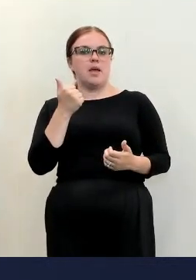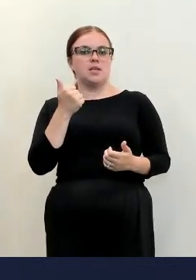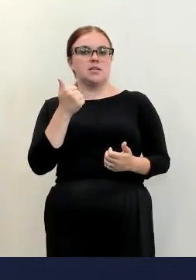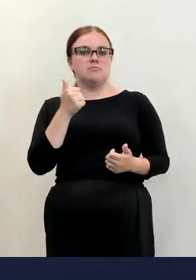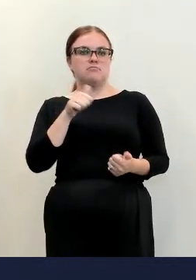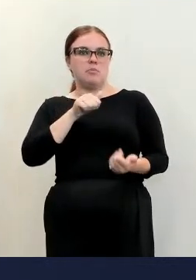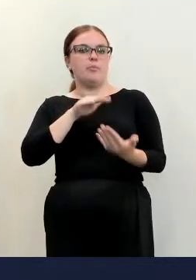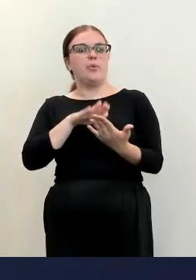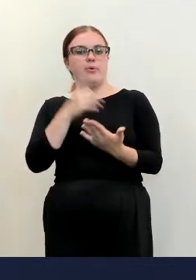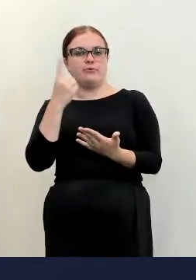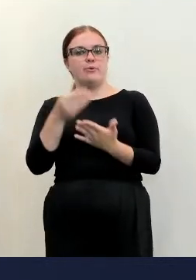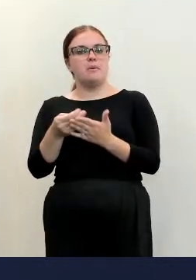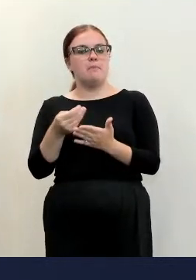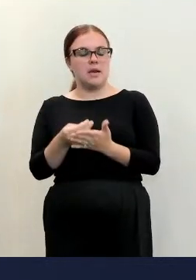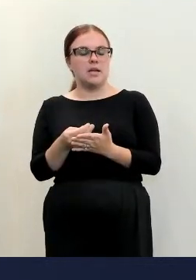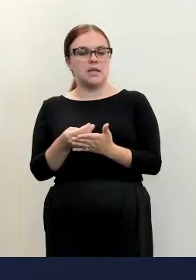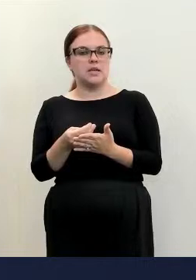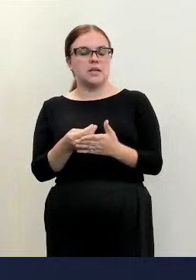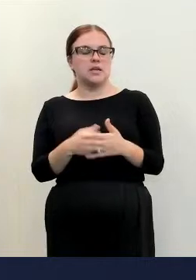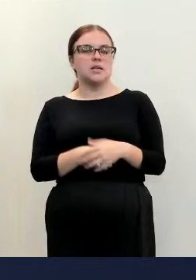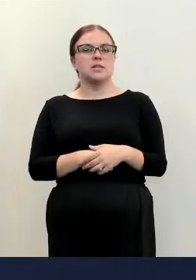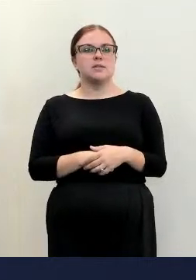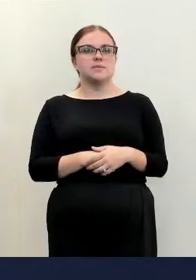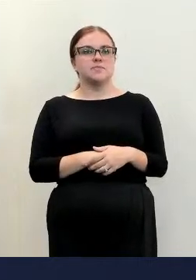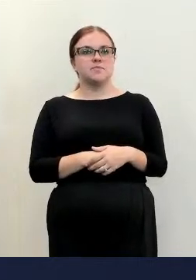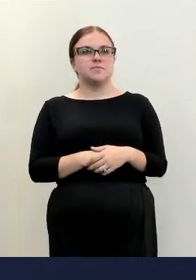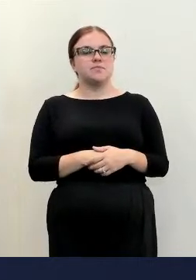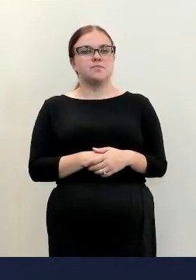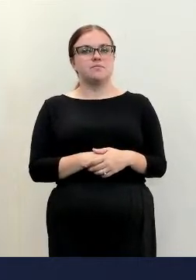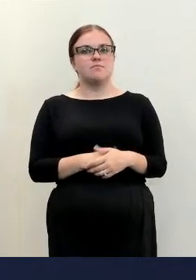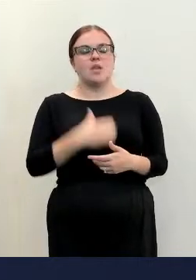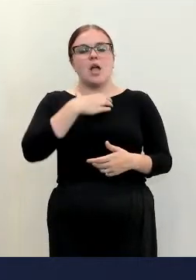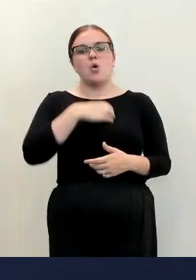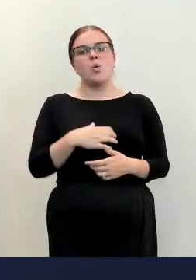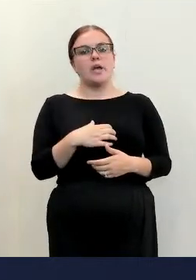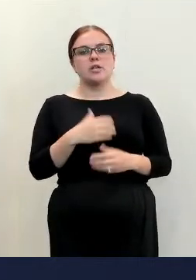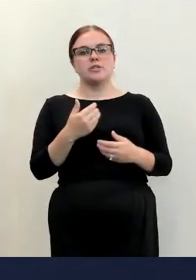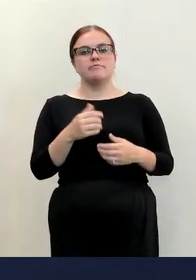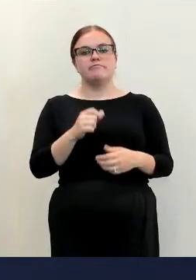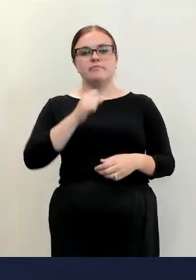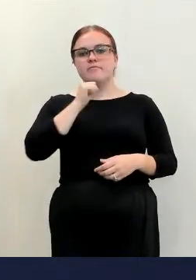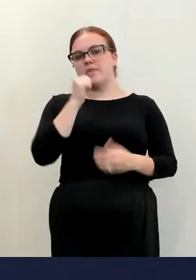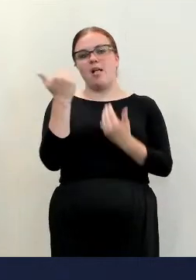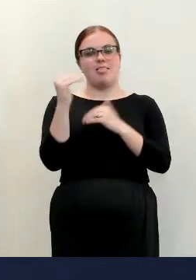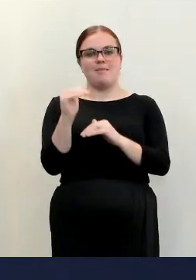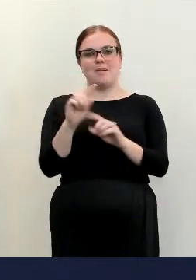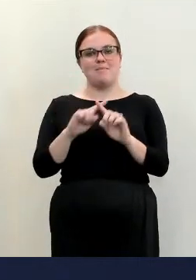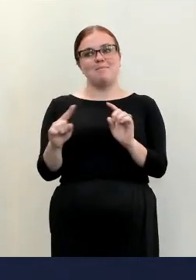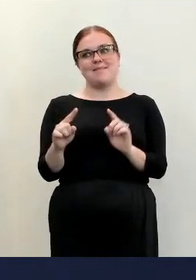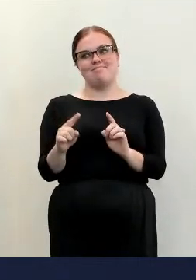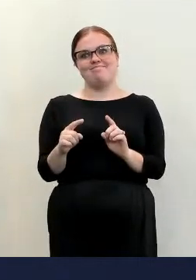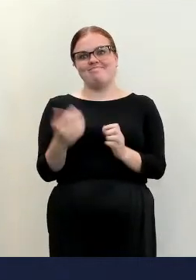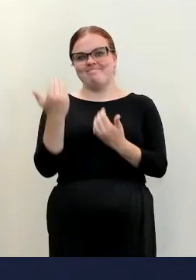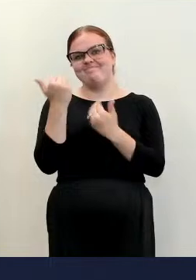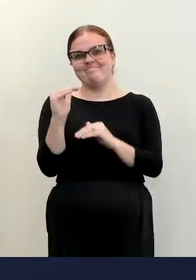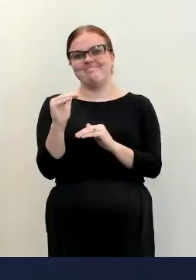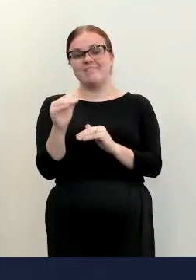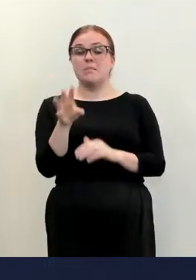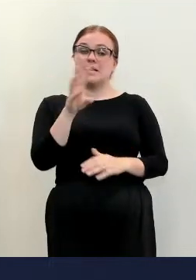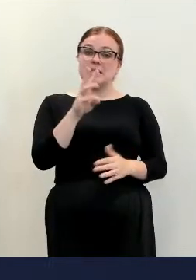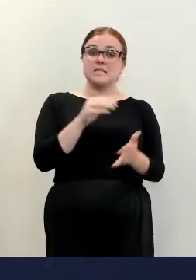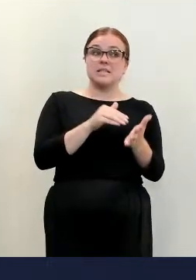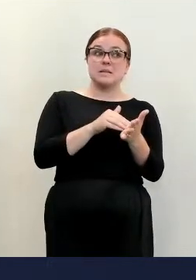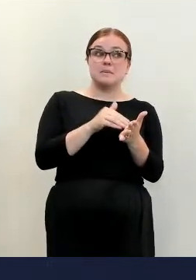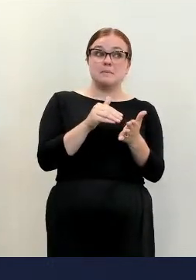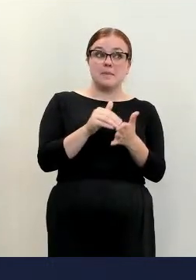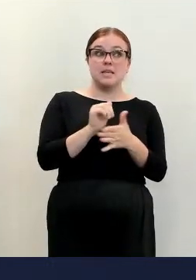buck. I wish it was a unlimited amount of money, but it's not. It's finite. And as much as $6 million is